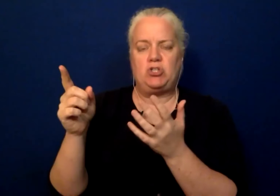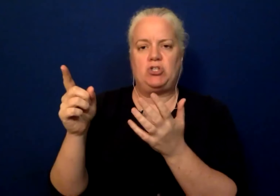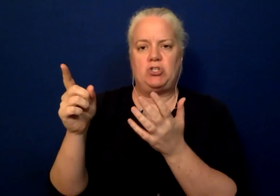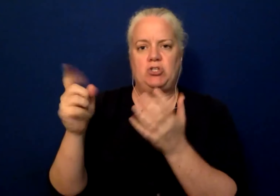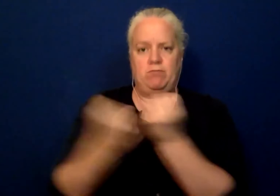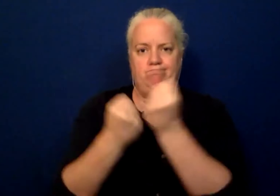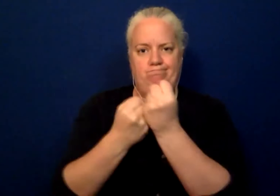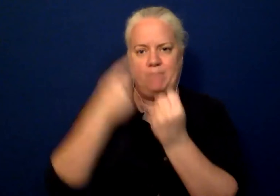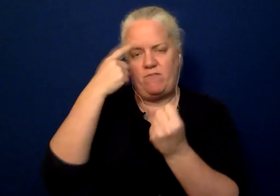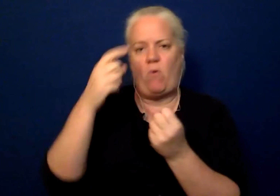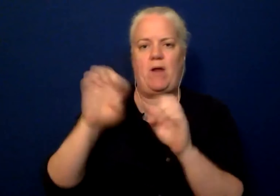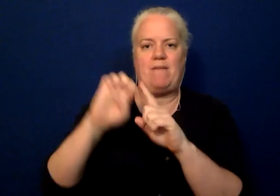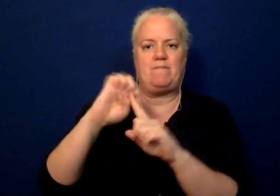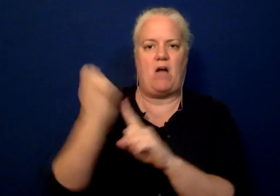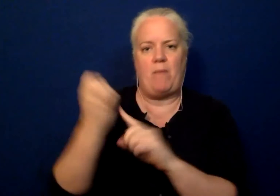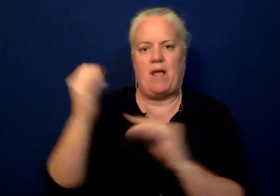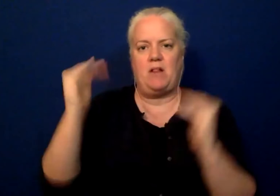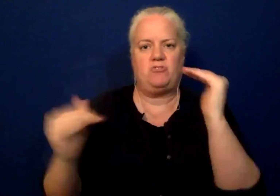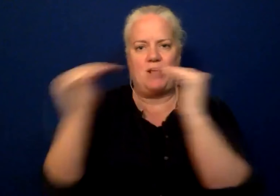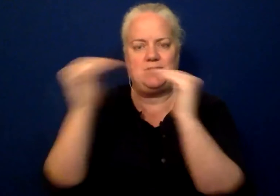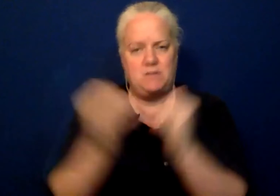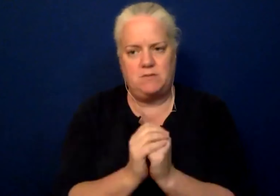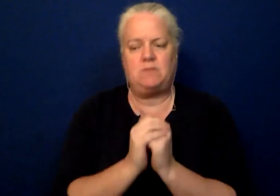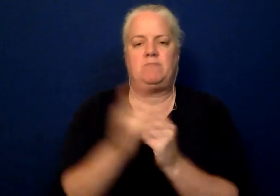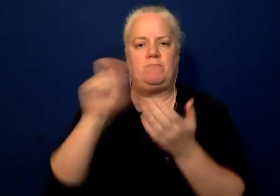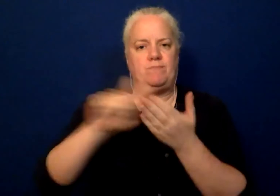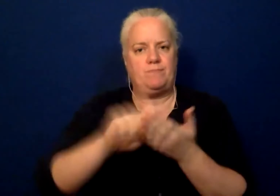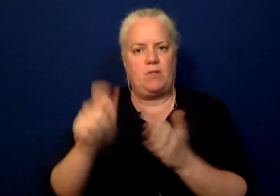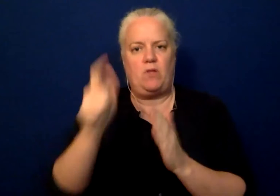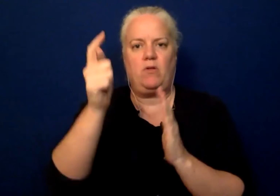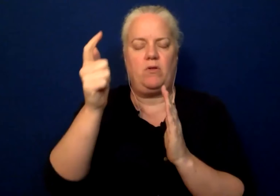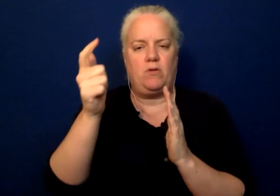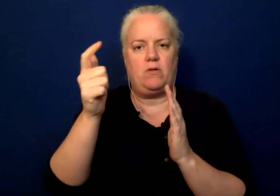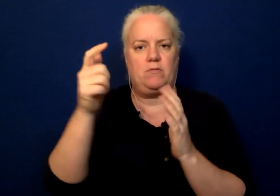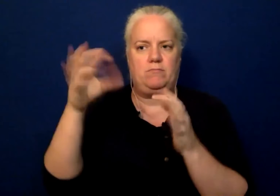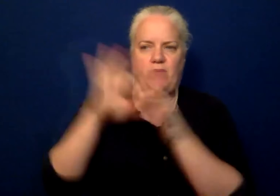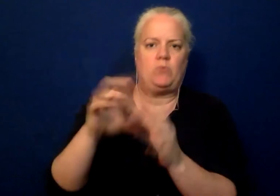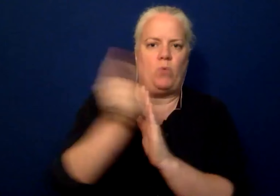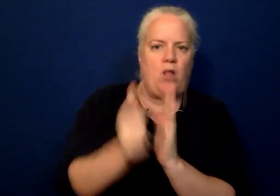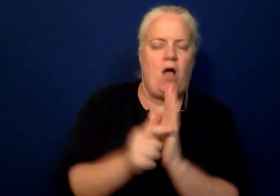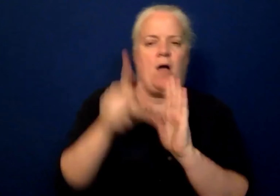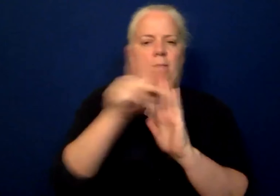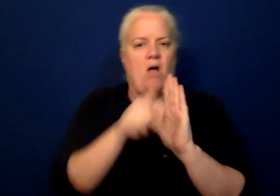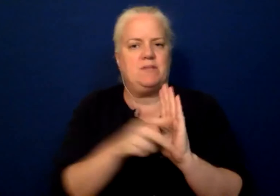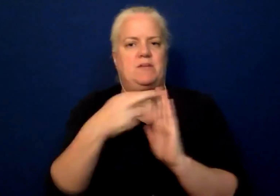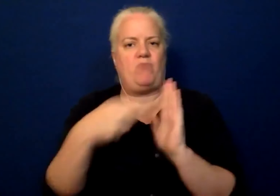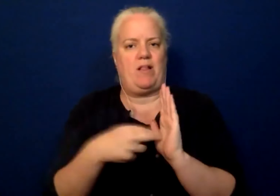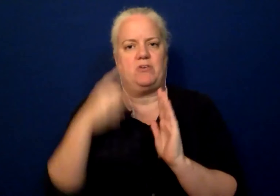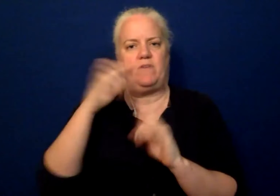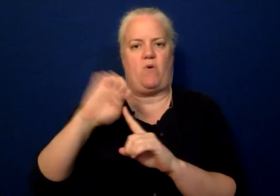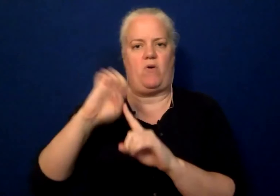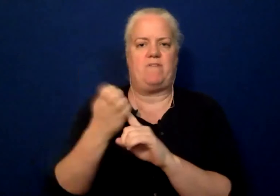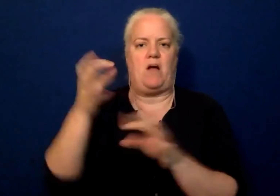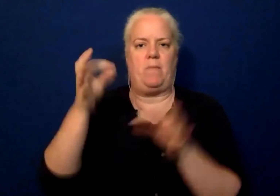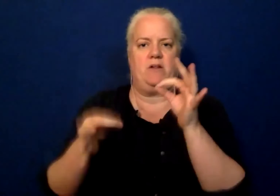extensively on environmental justice, including environmental justice law, policy and regulation, and 3 environmental justice